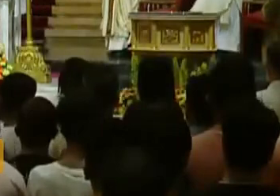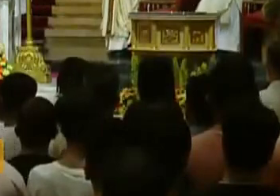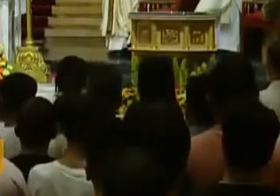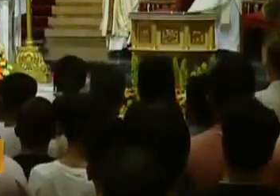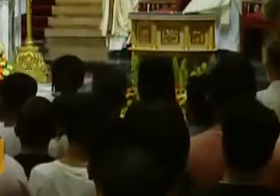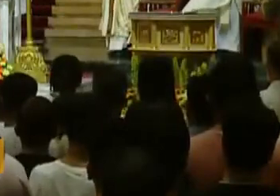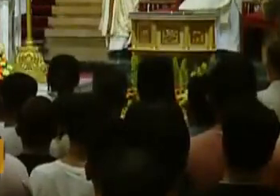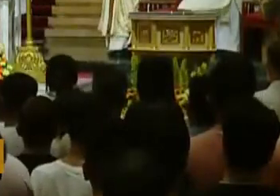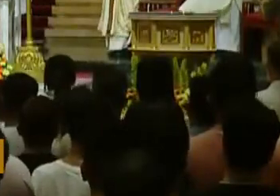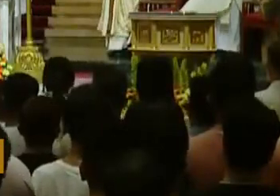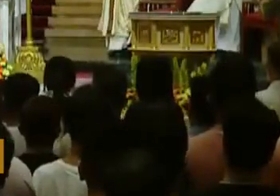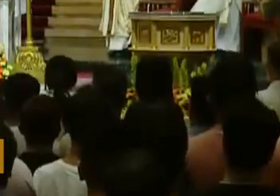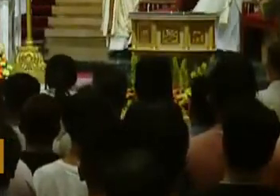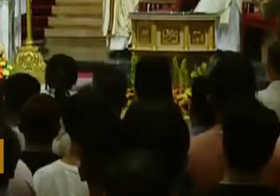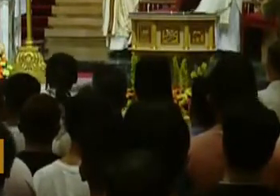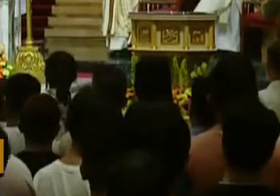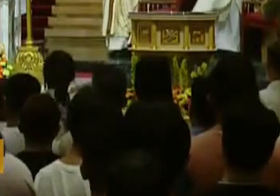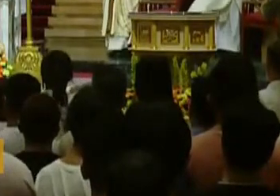Remain standing.